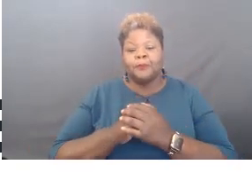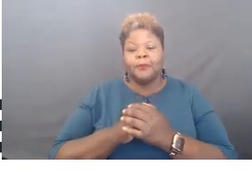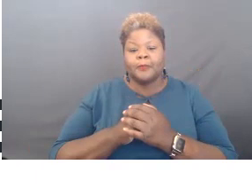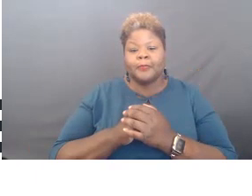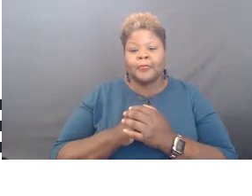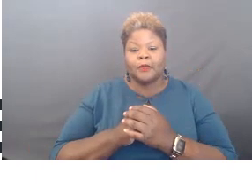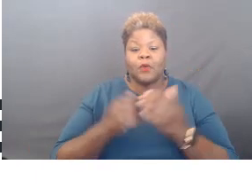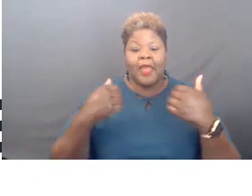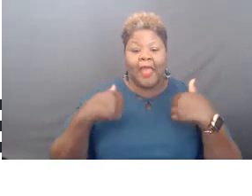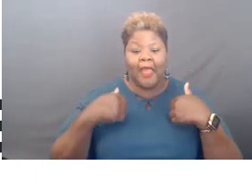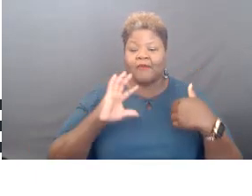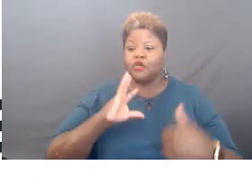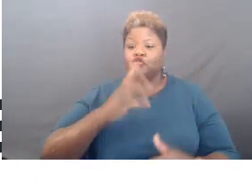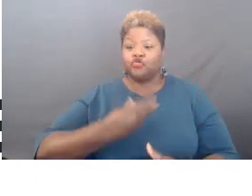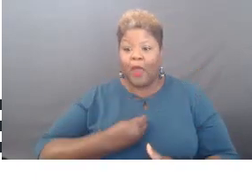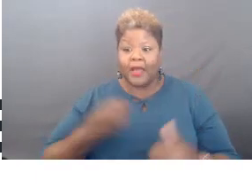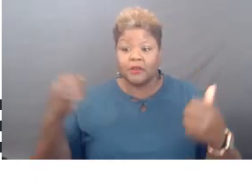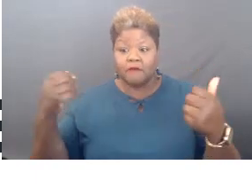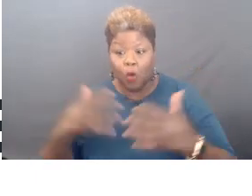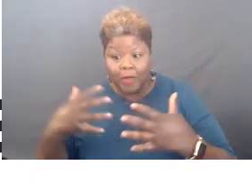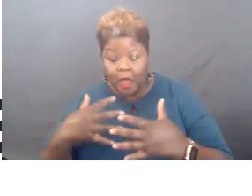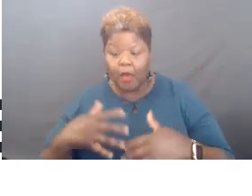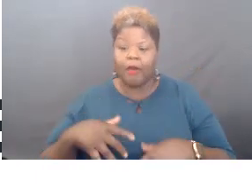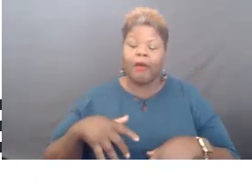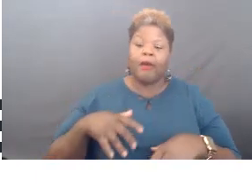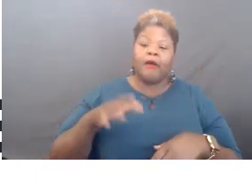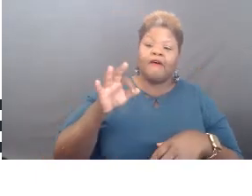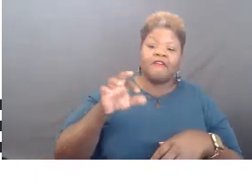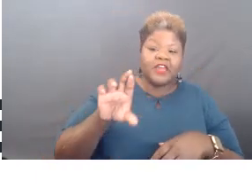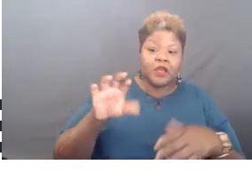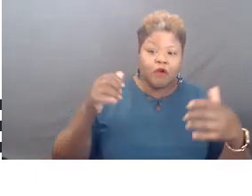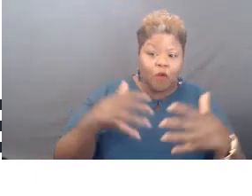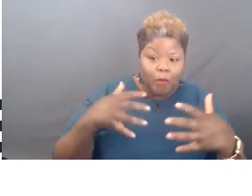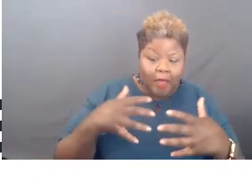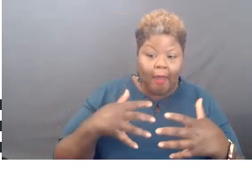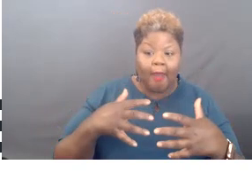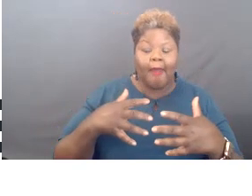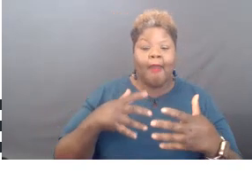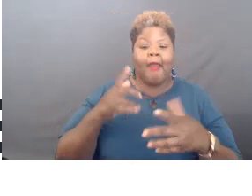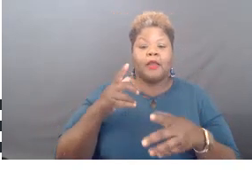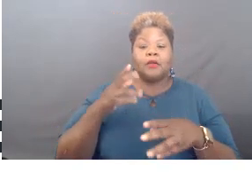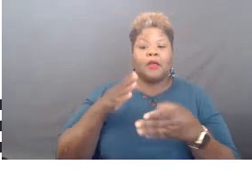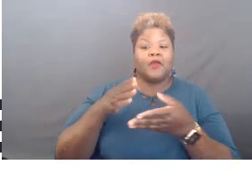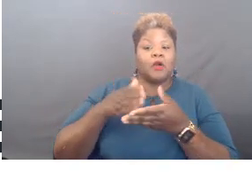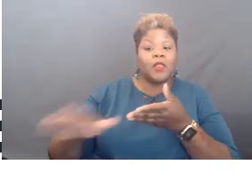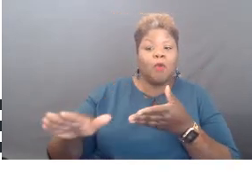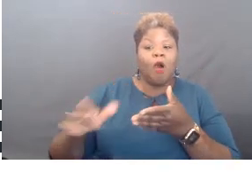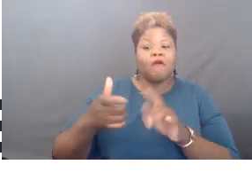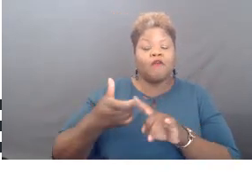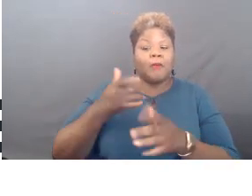and queerphobia in all its form also disable people and cut people off from medical care